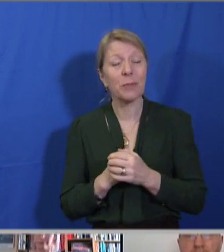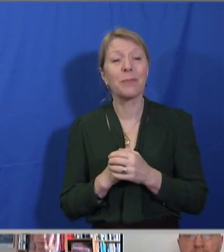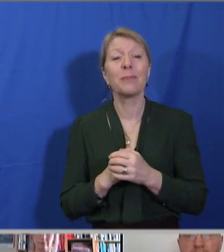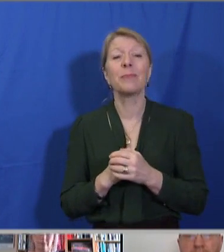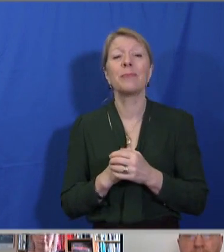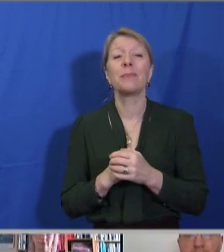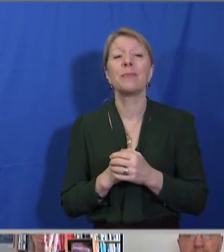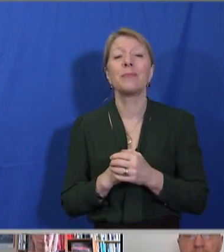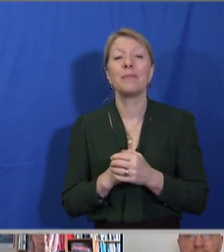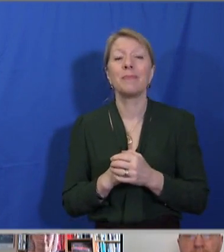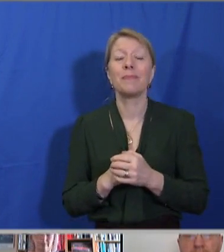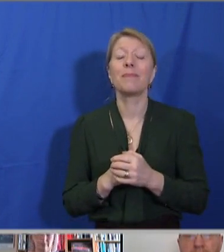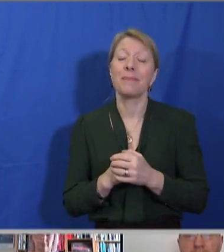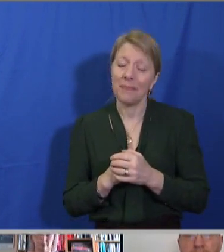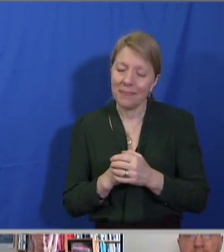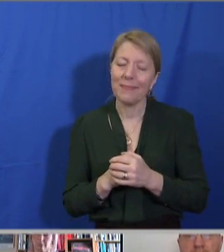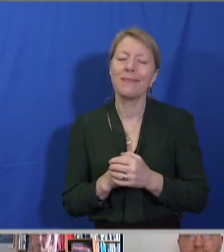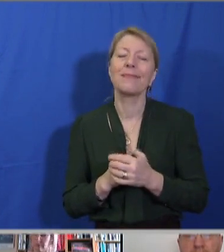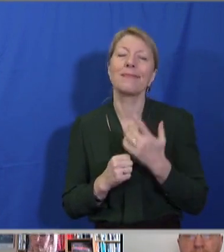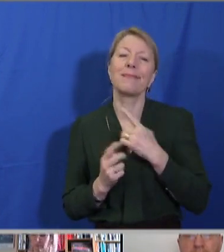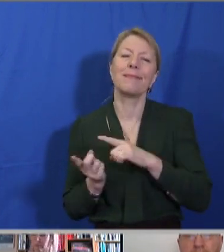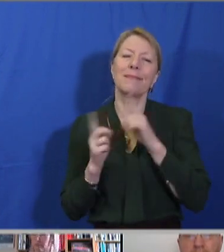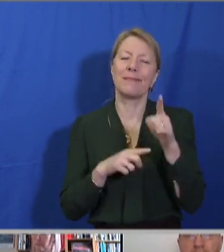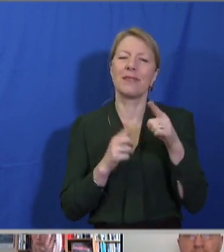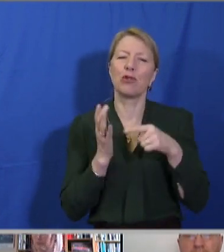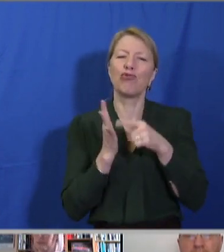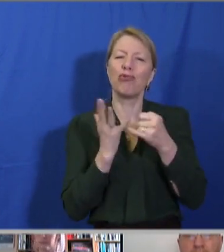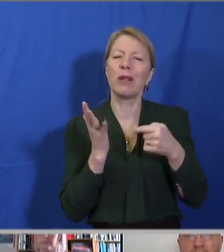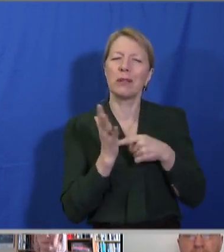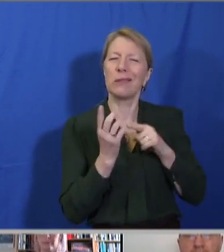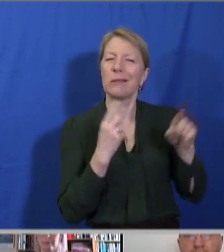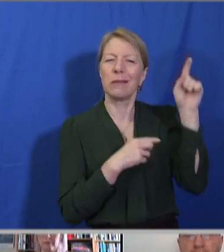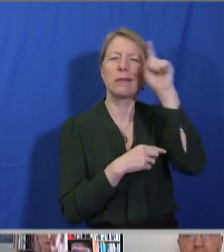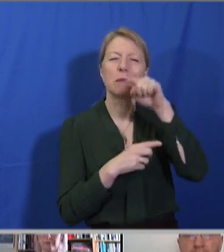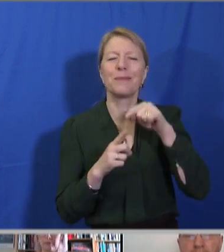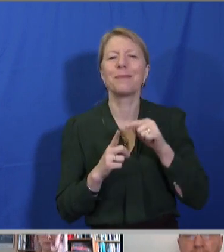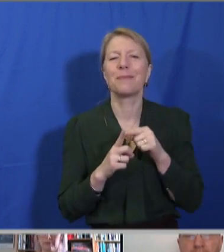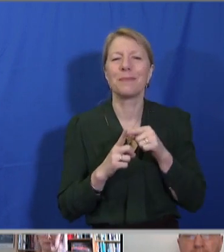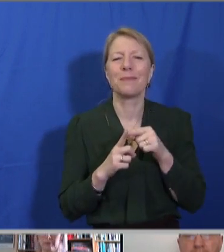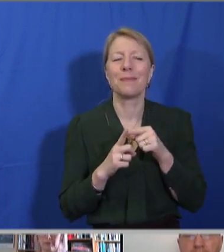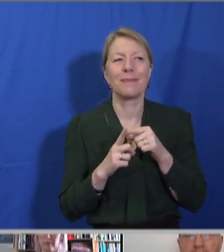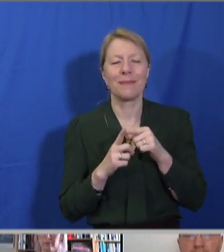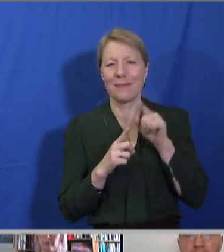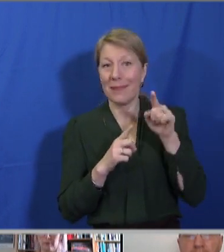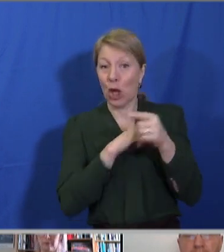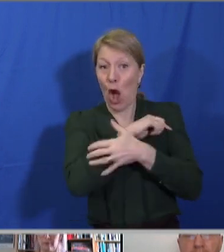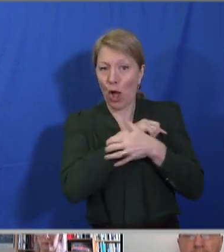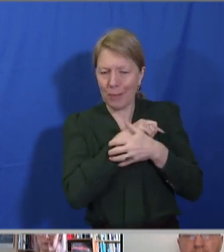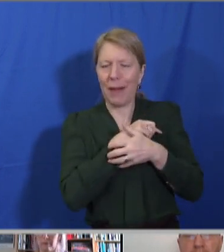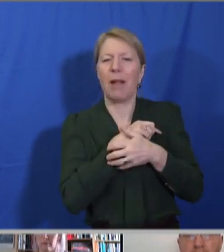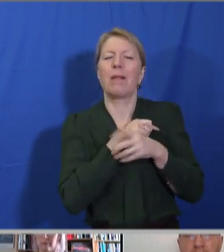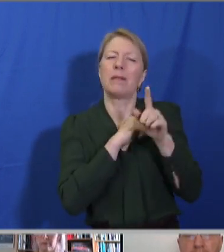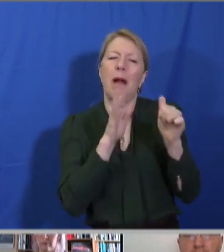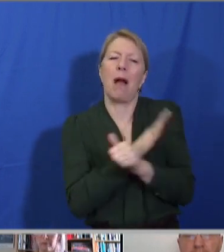would be a matter for us to take forward with trust. I would suggest that what is available within a hospital is a matter for the trust to deliver as opposed to